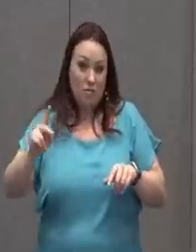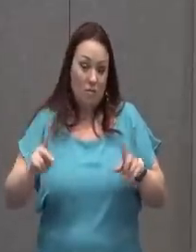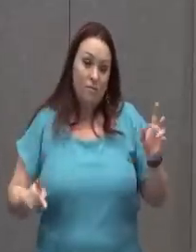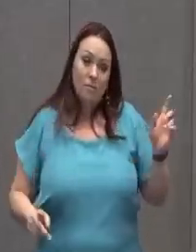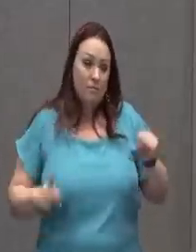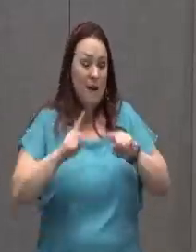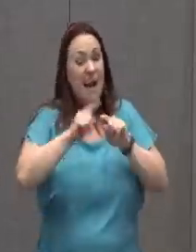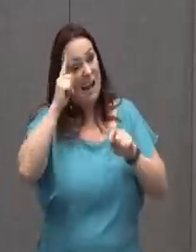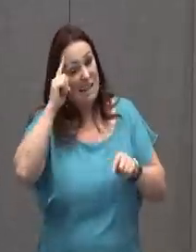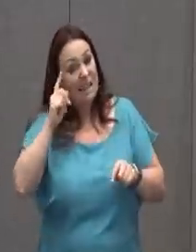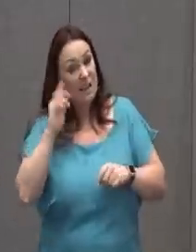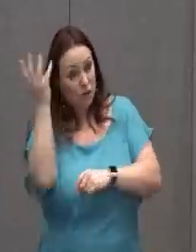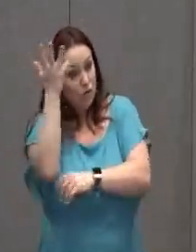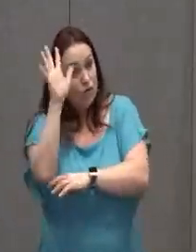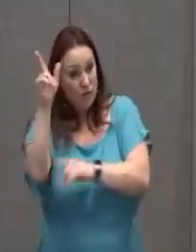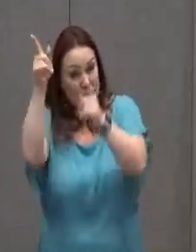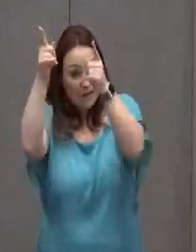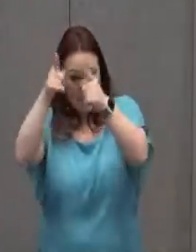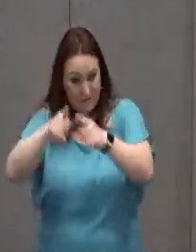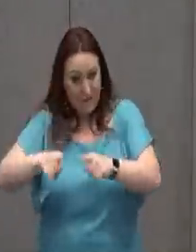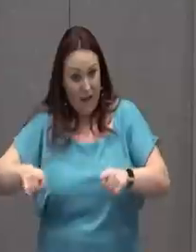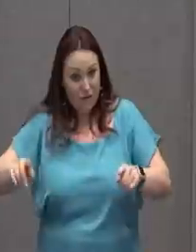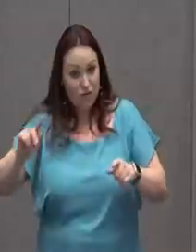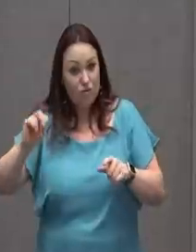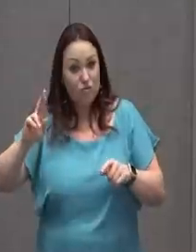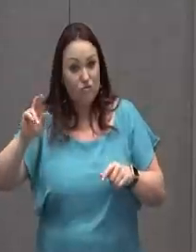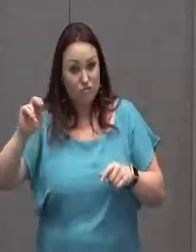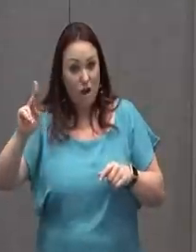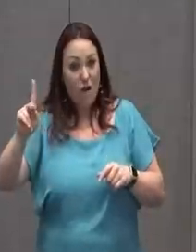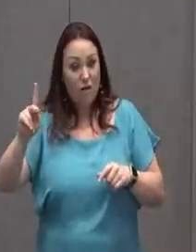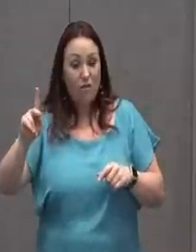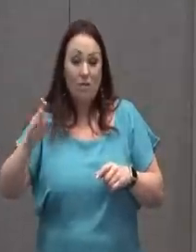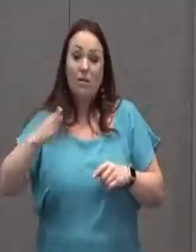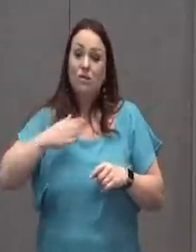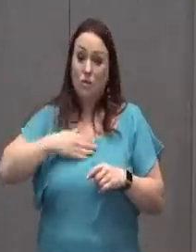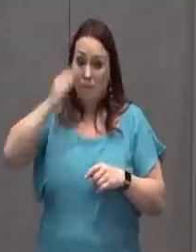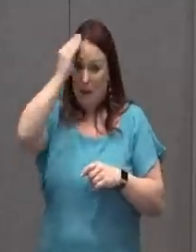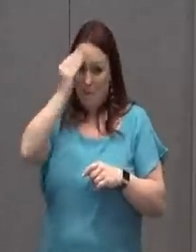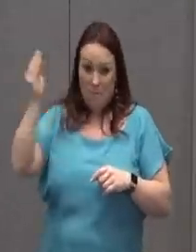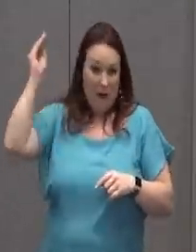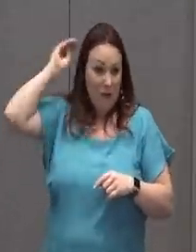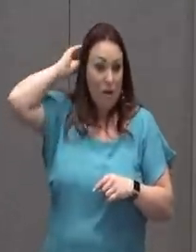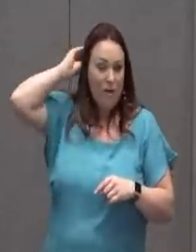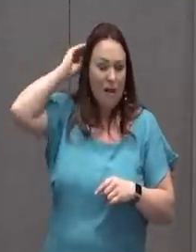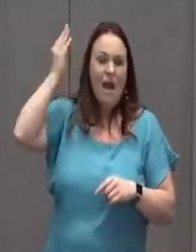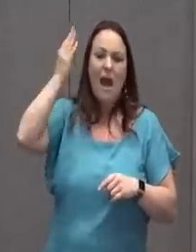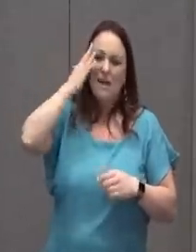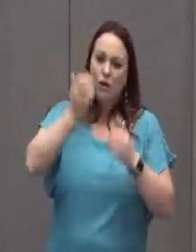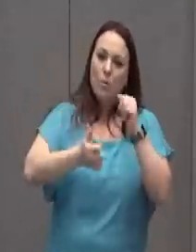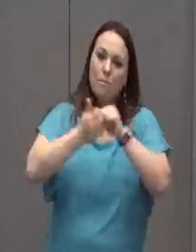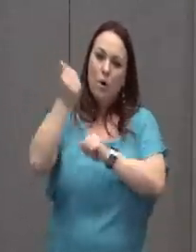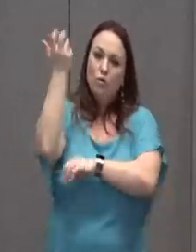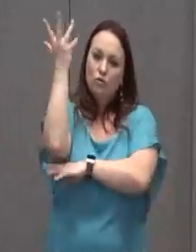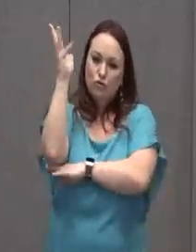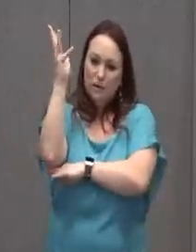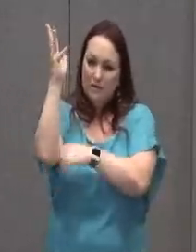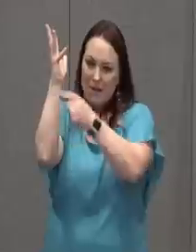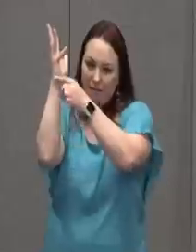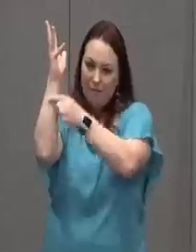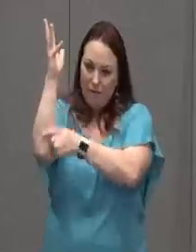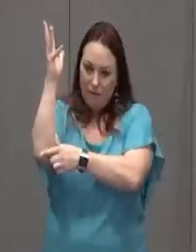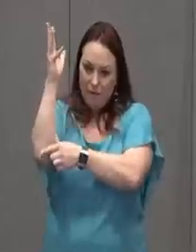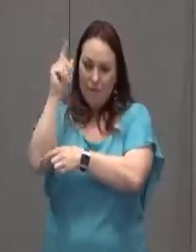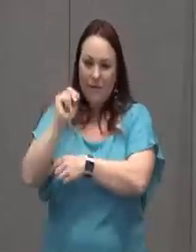trunks. Right. So that's what I'm guessing. Yeah, so in my background knowledge, I know that most trees have some sort of trunk. So